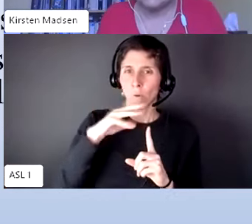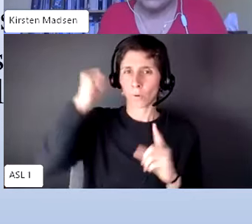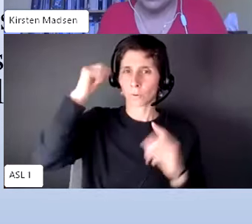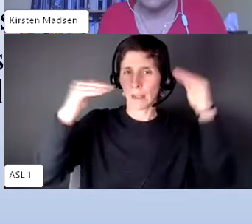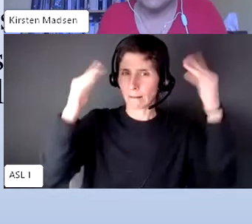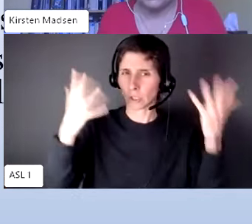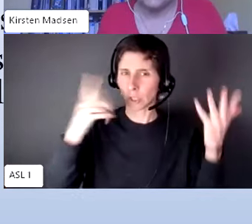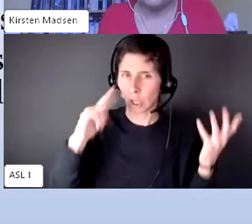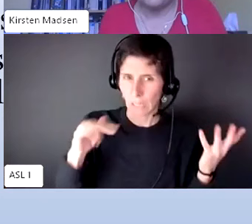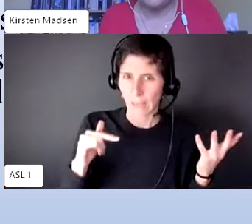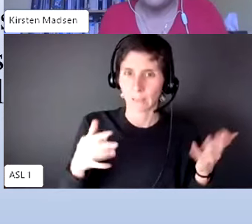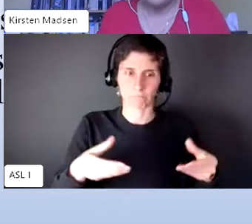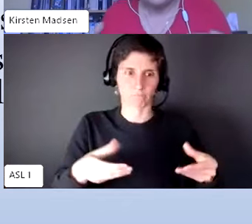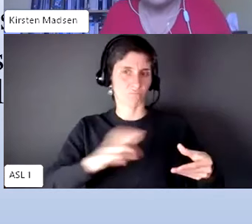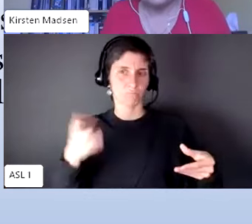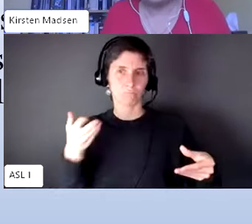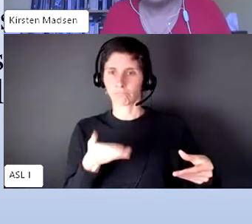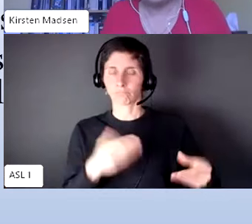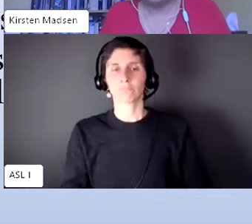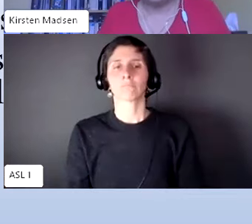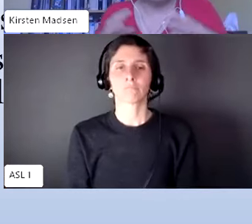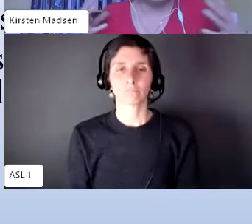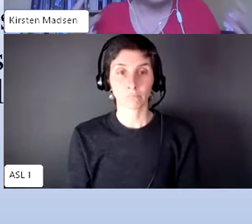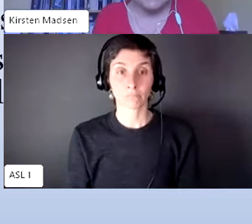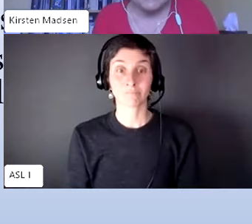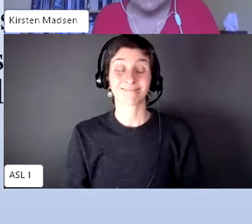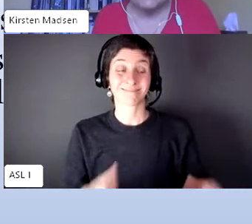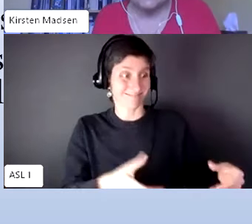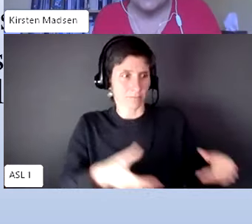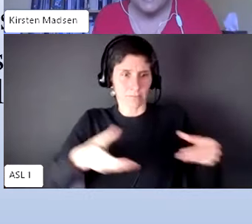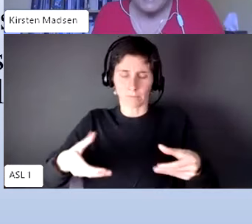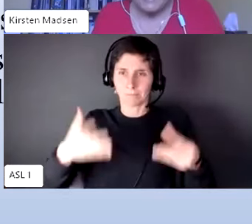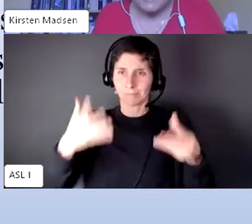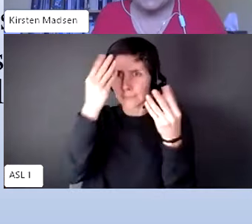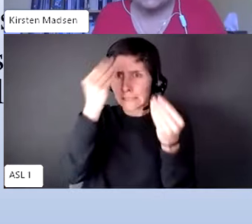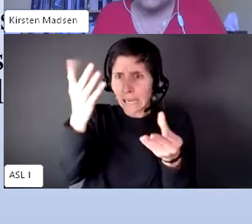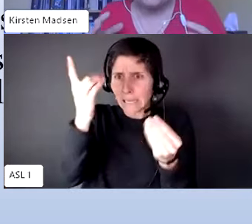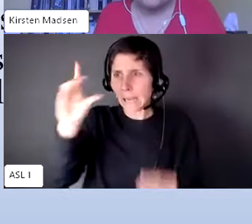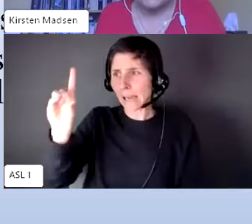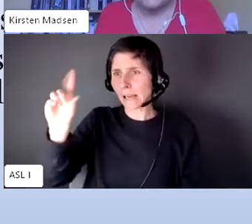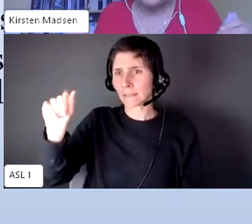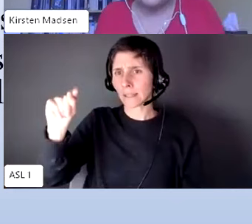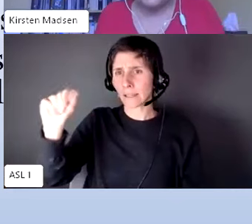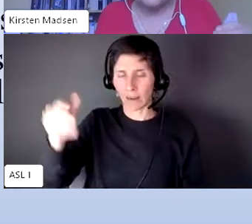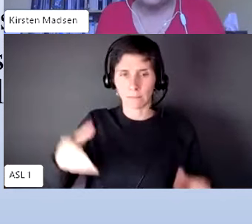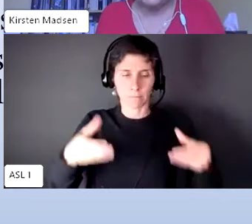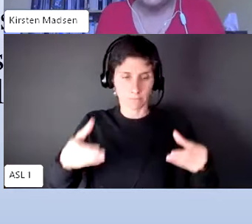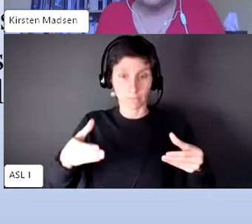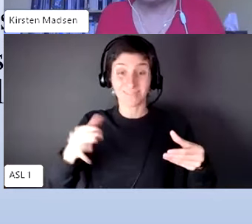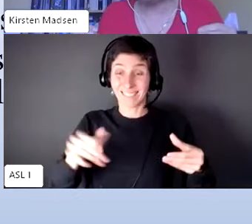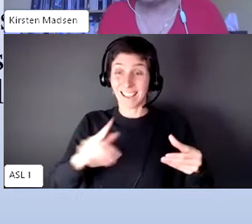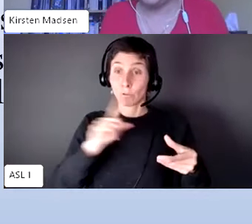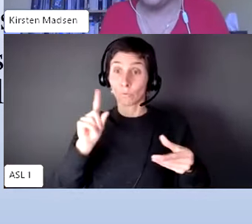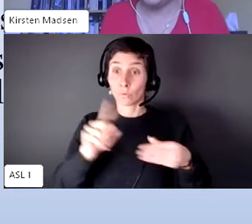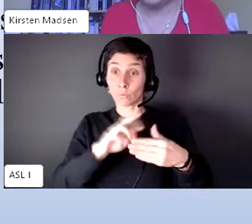this population. Then we took the data and we brought the survey results